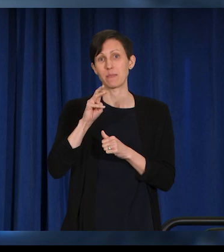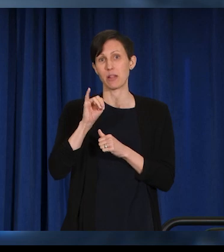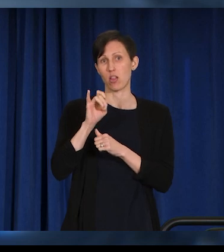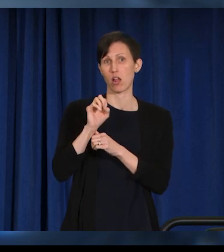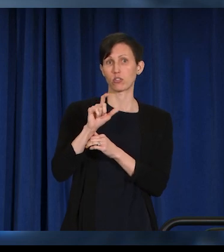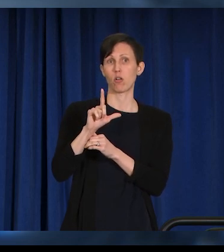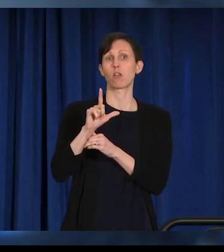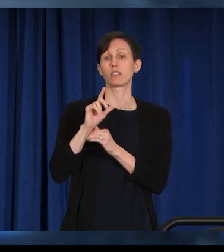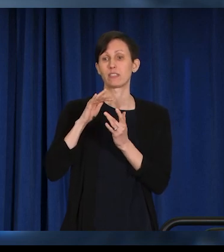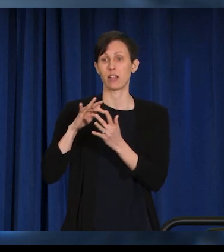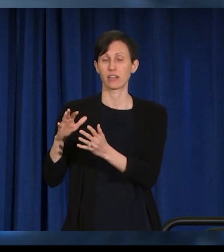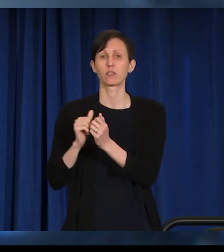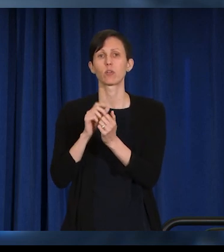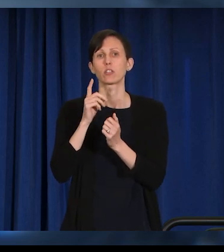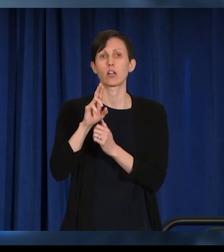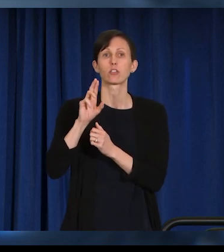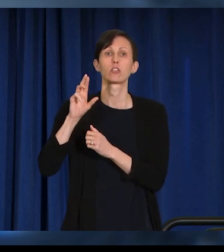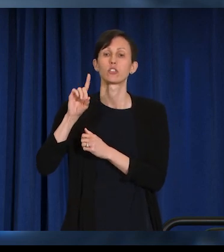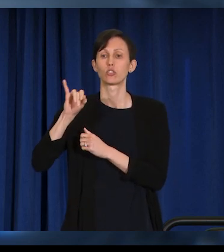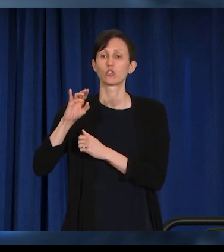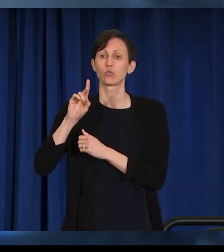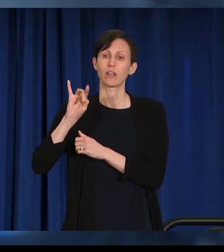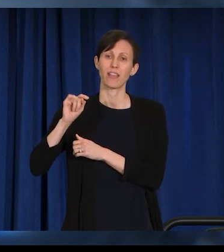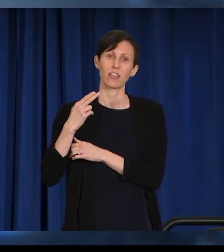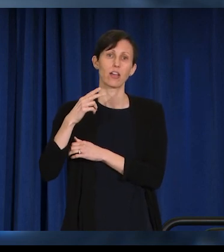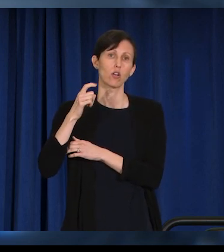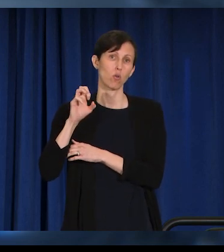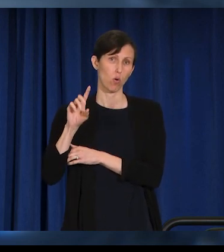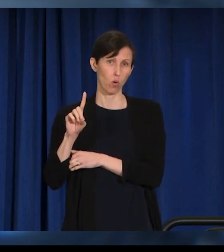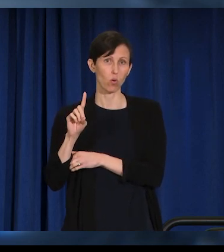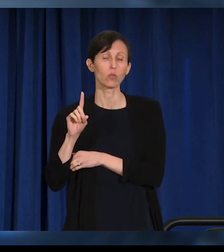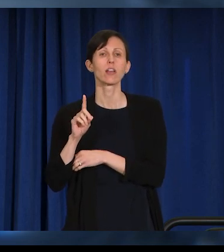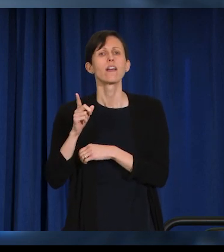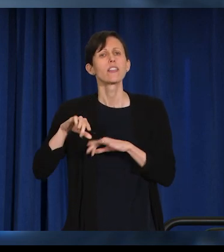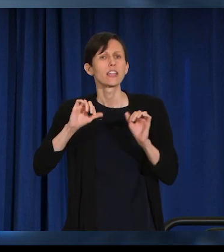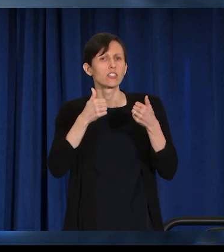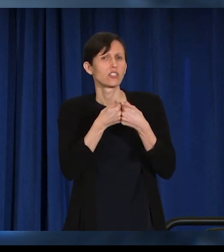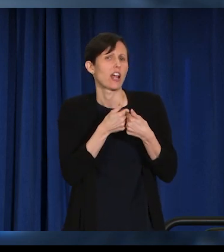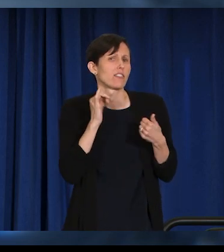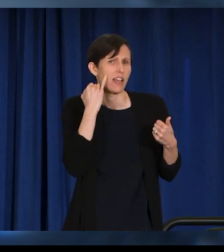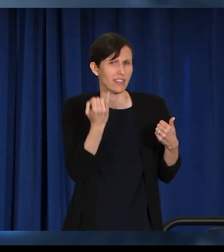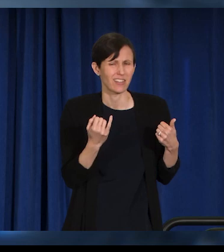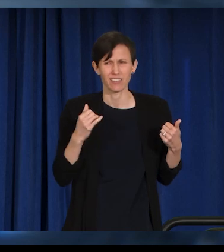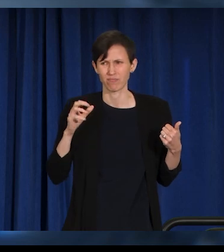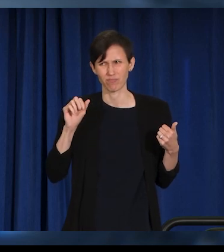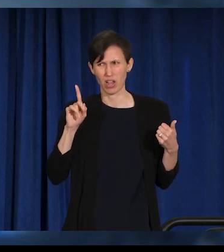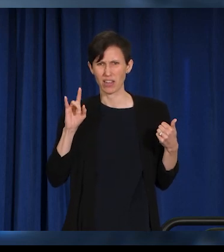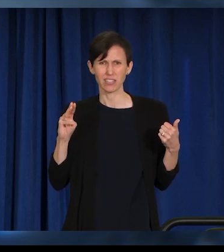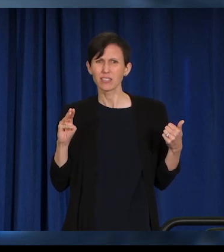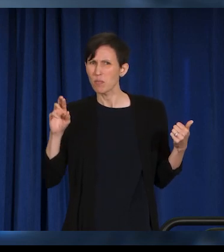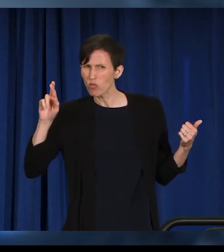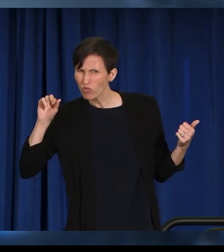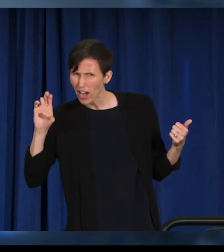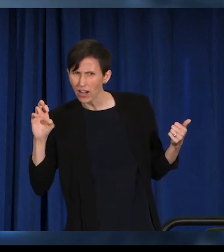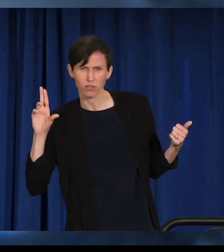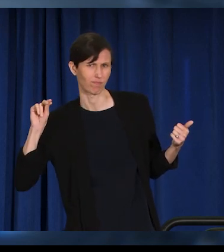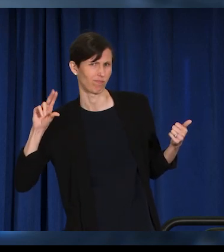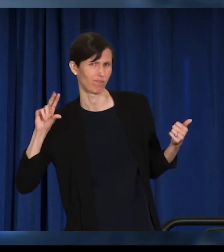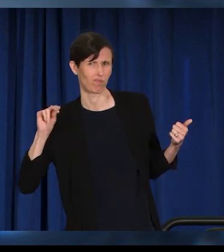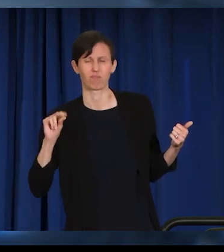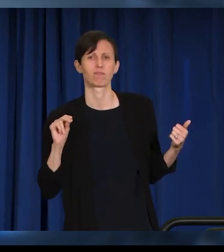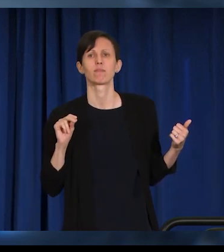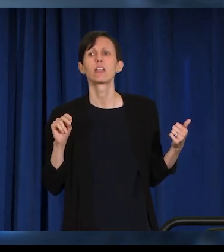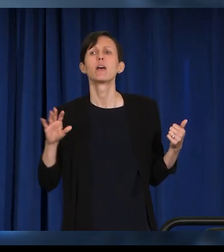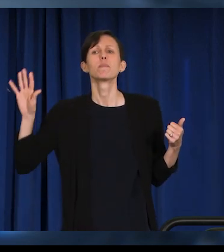with Dr. Judith Gold in London, challenging the idea that autism was rare, as it was then estimated at only 1%